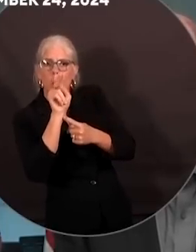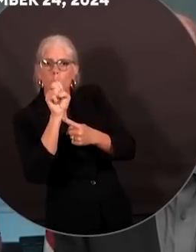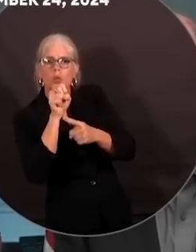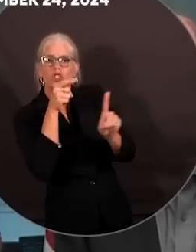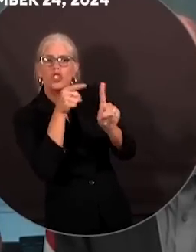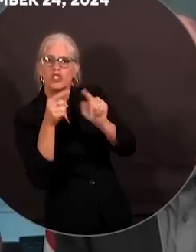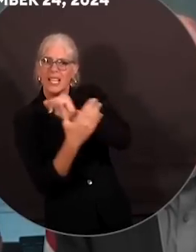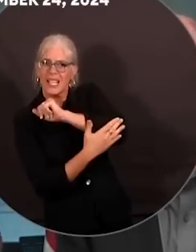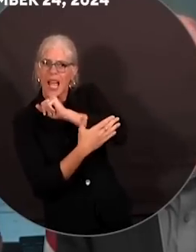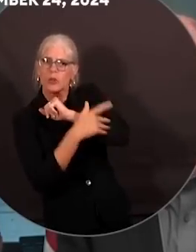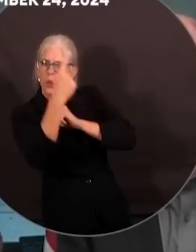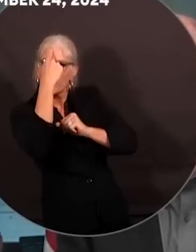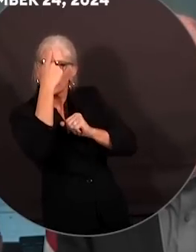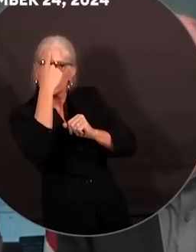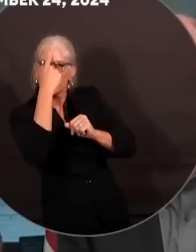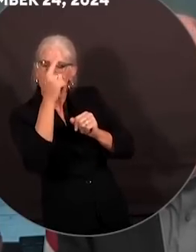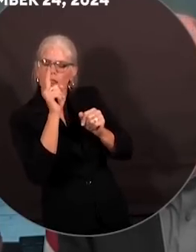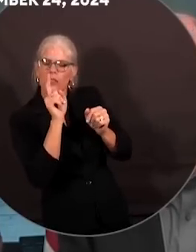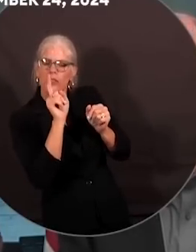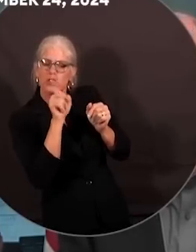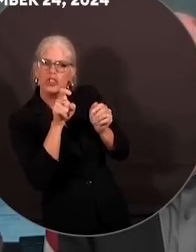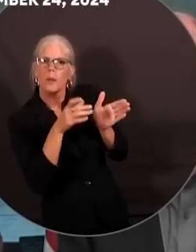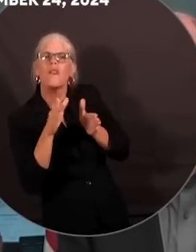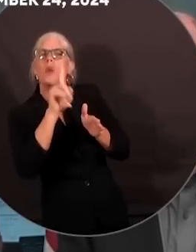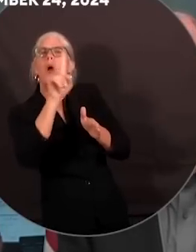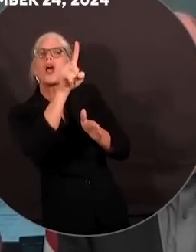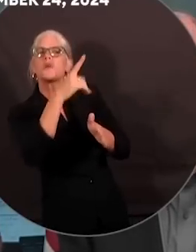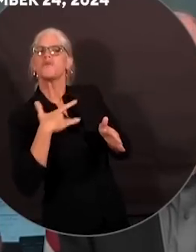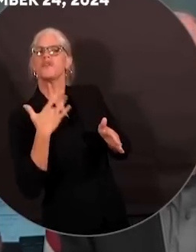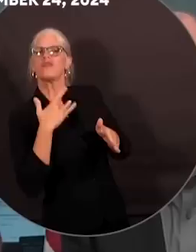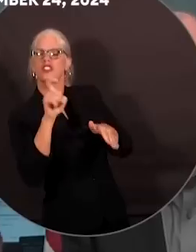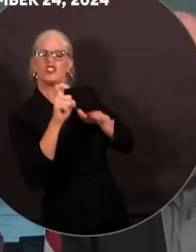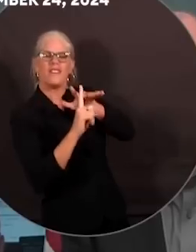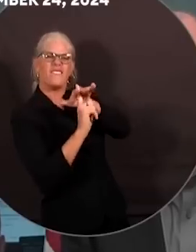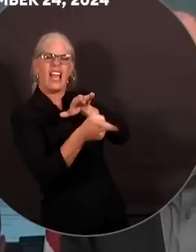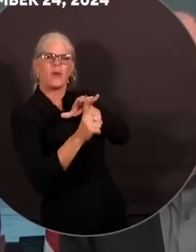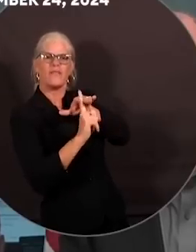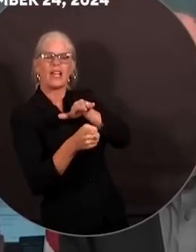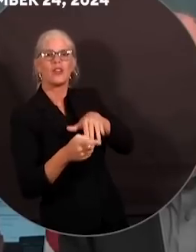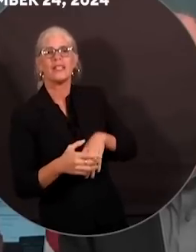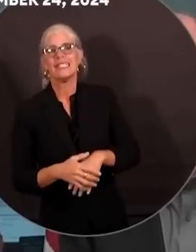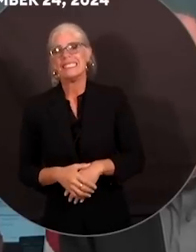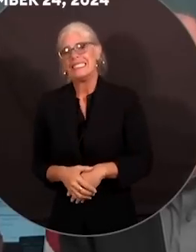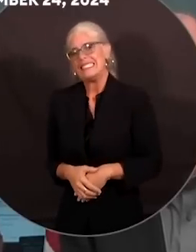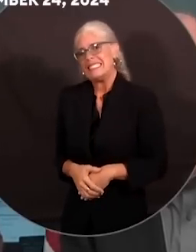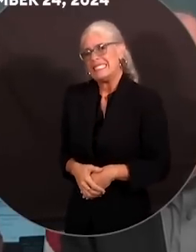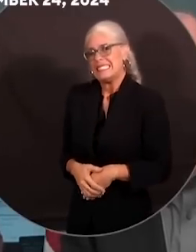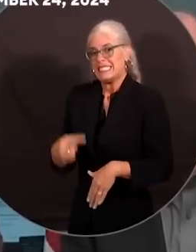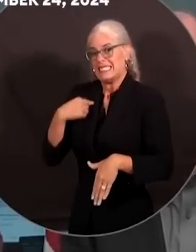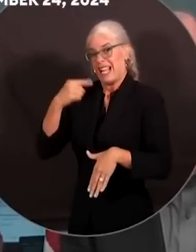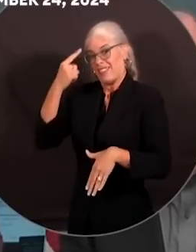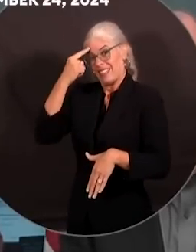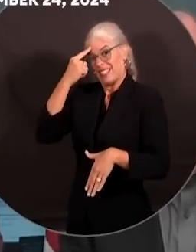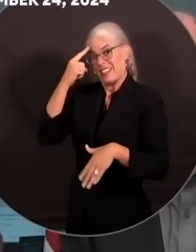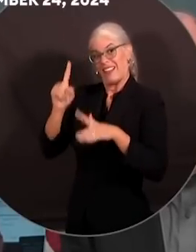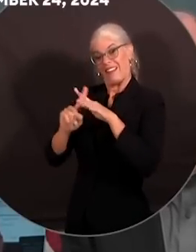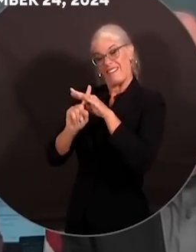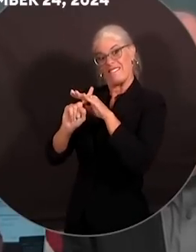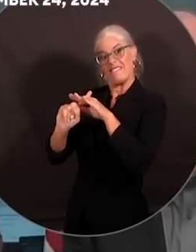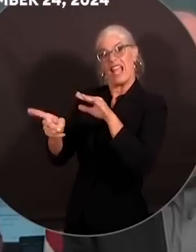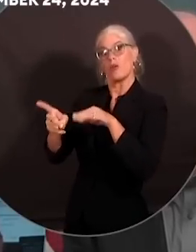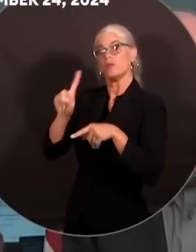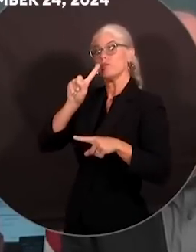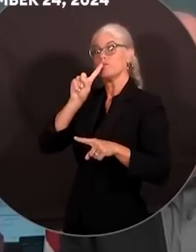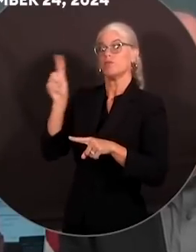you're anticipating evacuation orders coming down? So what I would say is, one, any evacuation directive is going to be administered